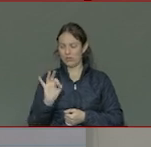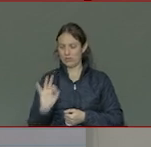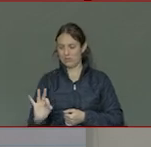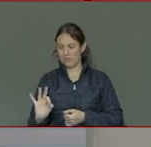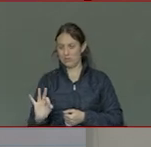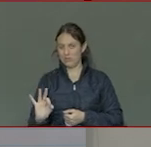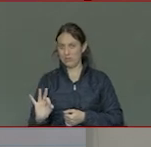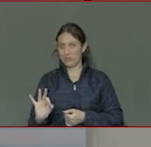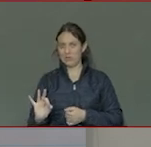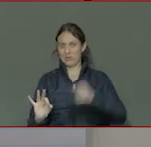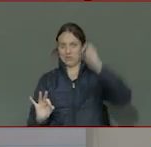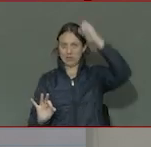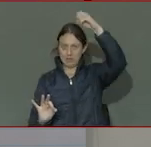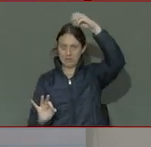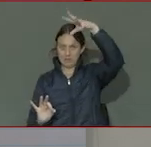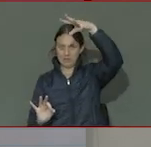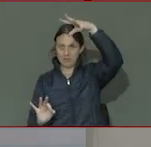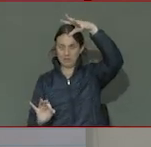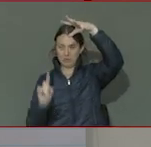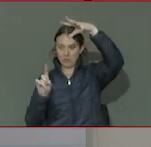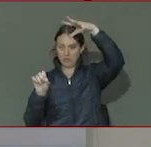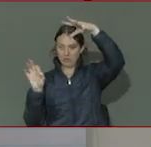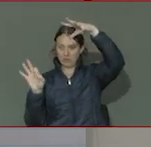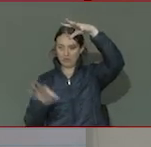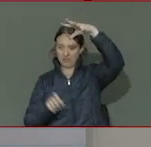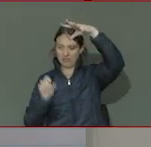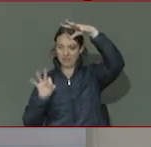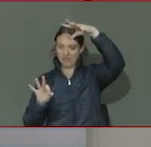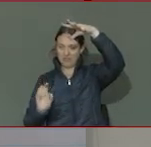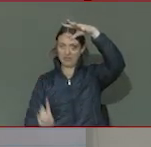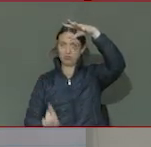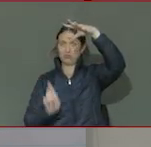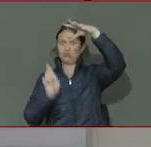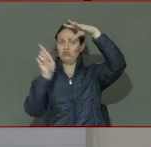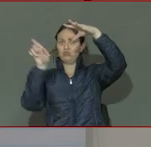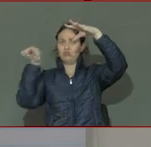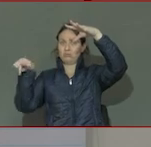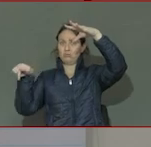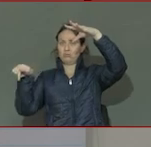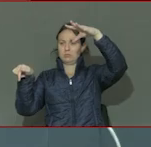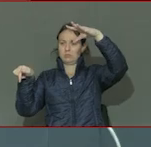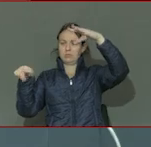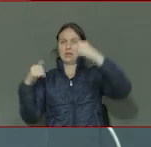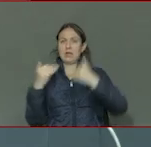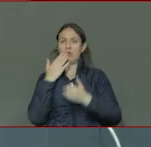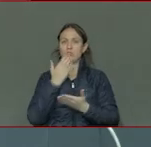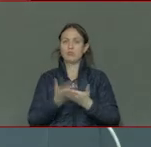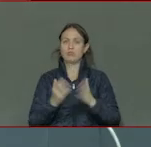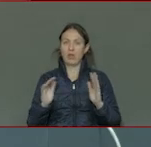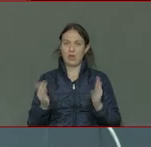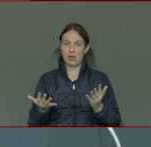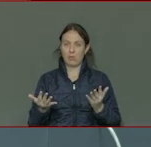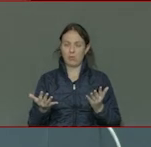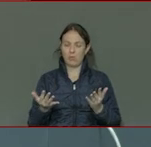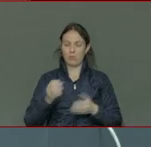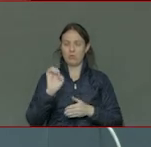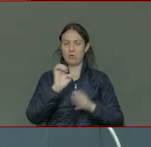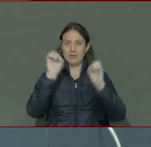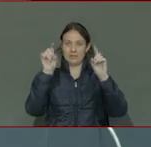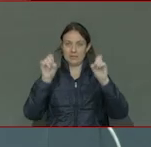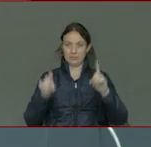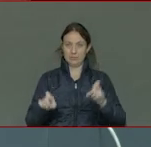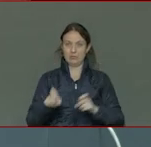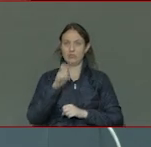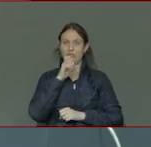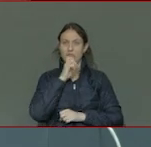initially dropped from. Use energy principles. That means no Newton, no equations of